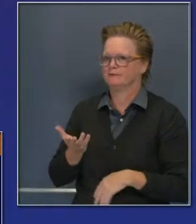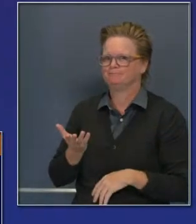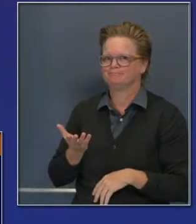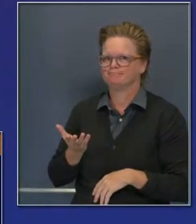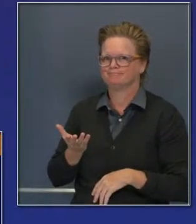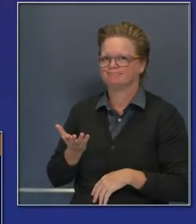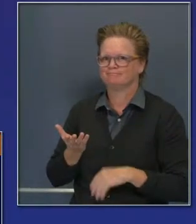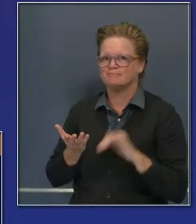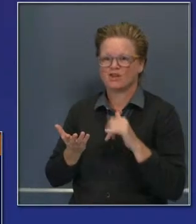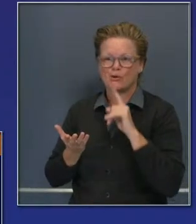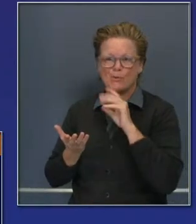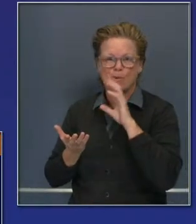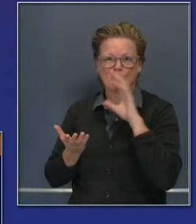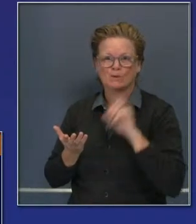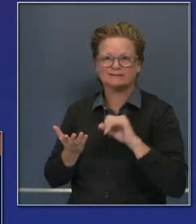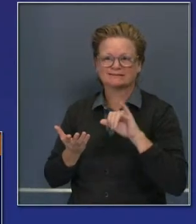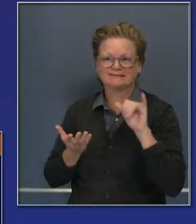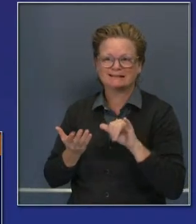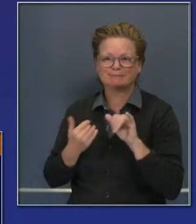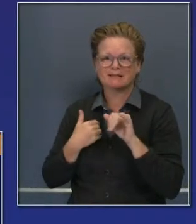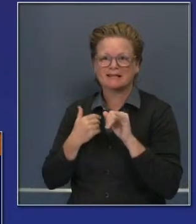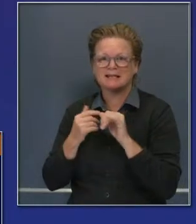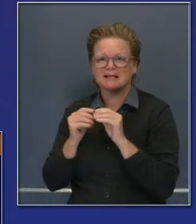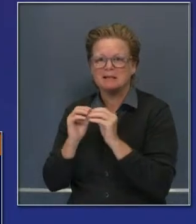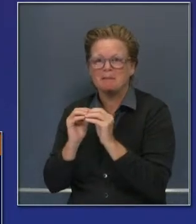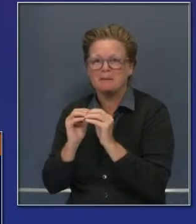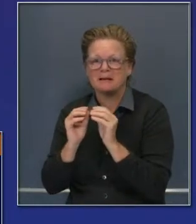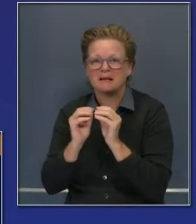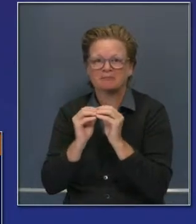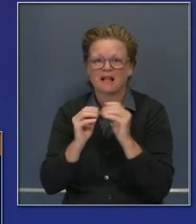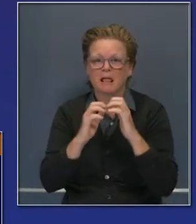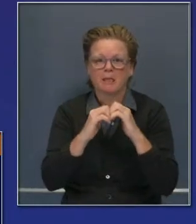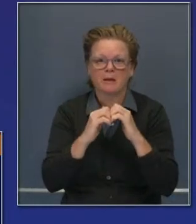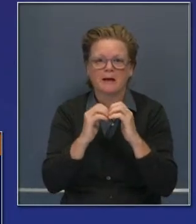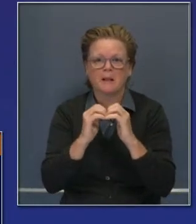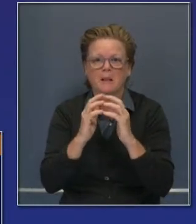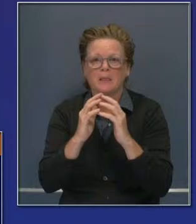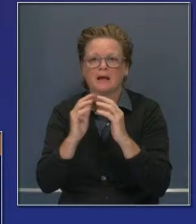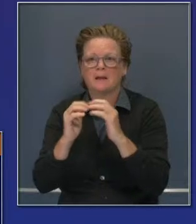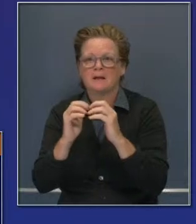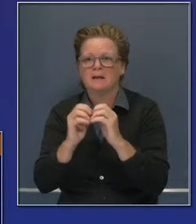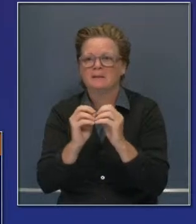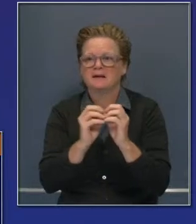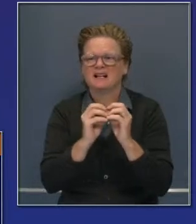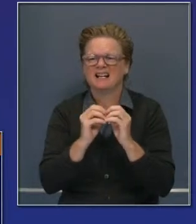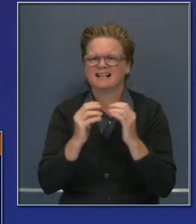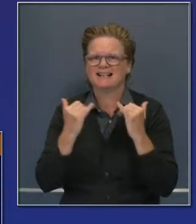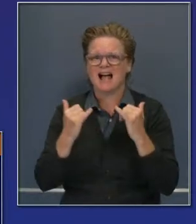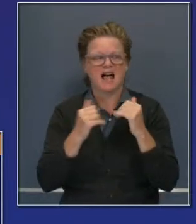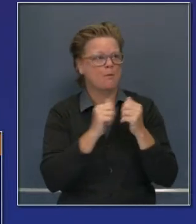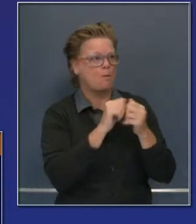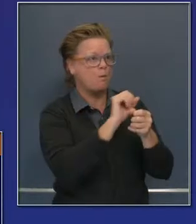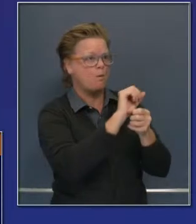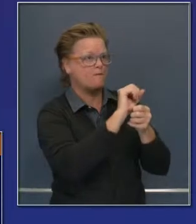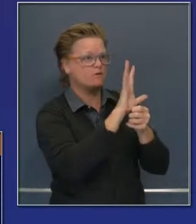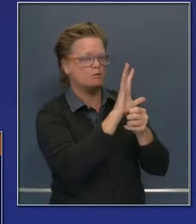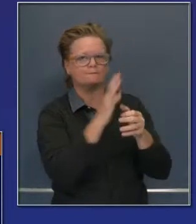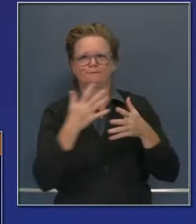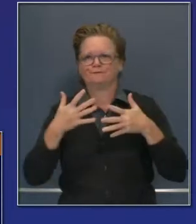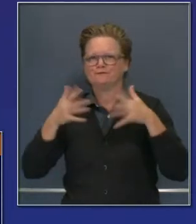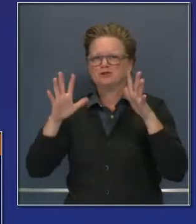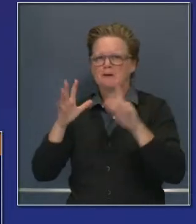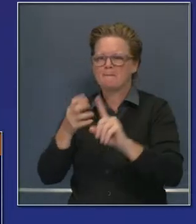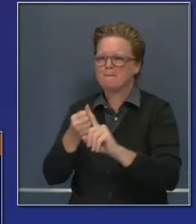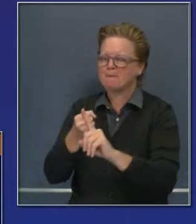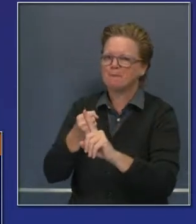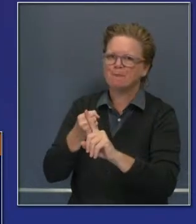it together, and we recognized that we can plod along in the short run, we can plod along in the medium run, we can have